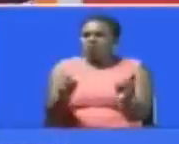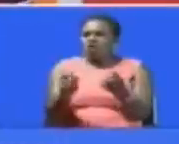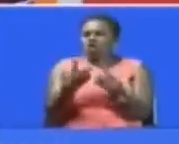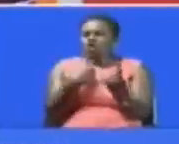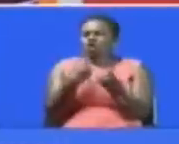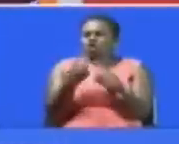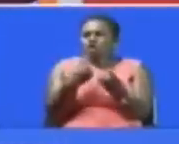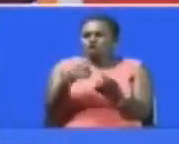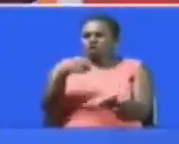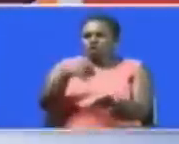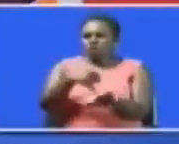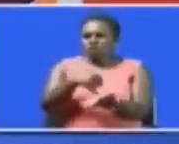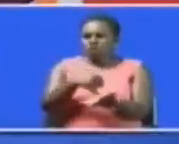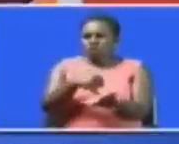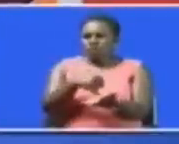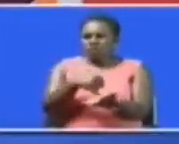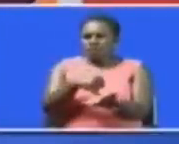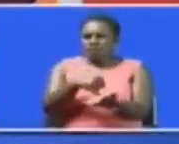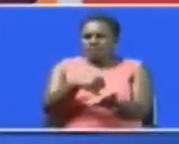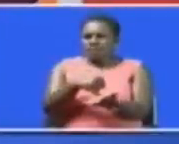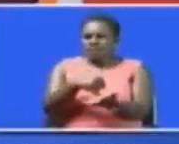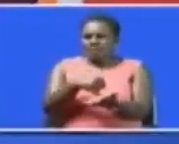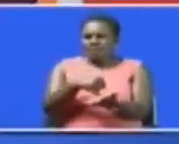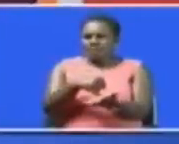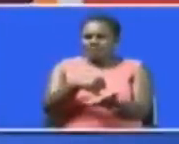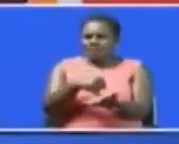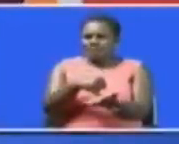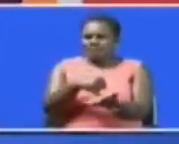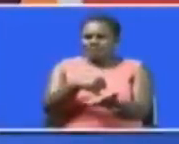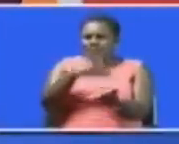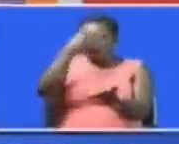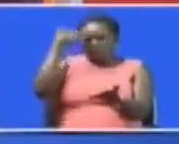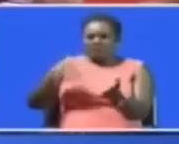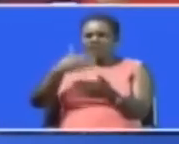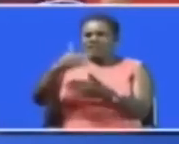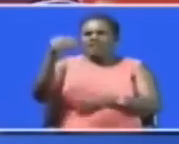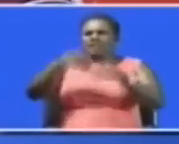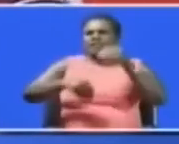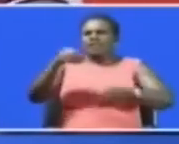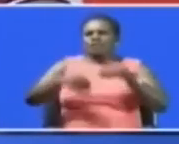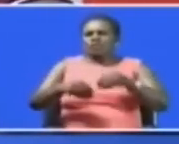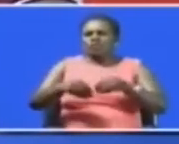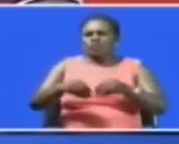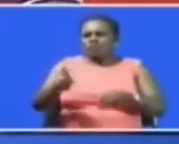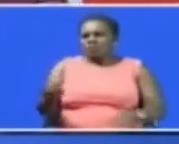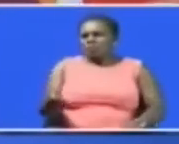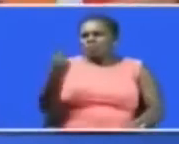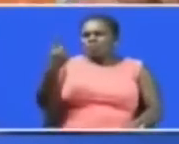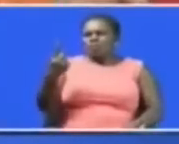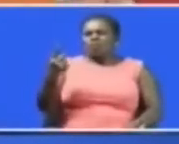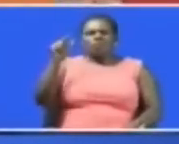We cannot talk about inclusivity and be oblivious of the next elections. And that's why you're raising the issue of